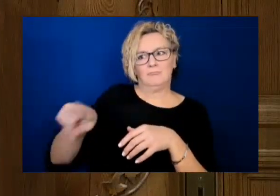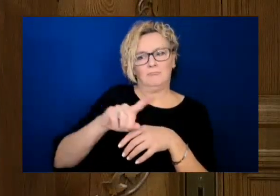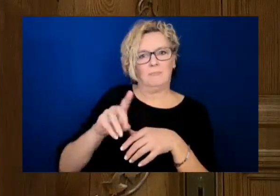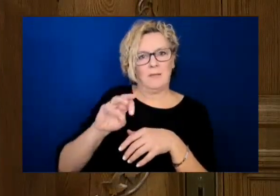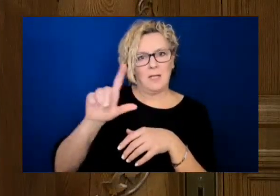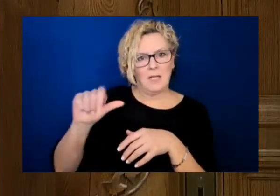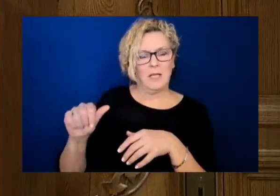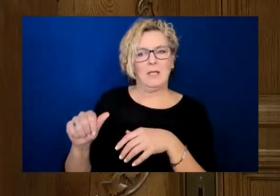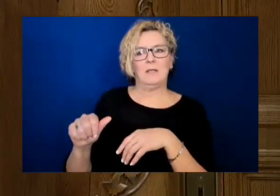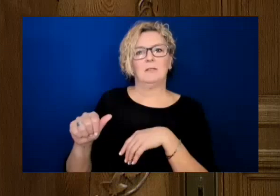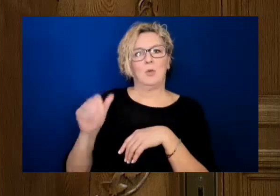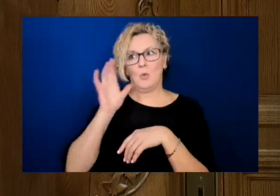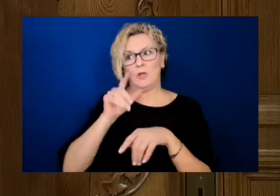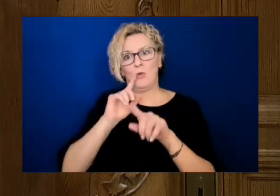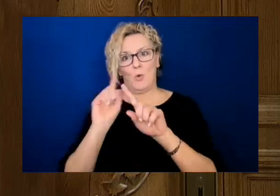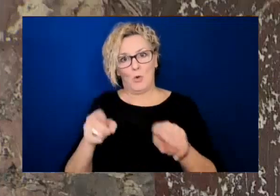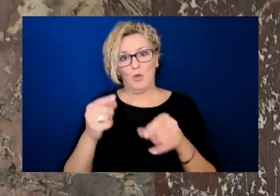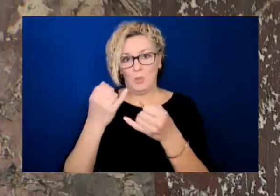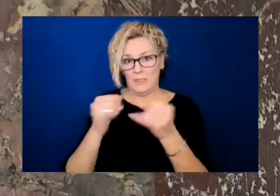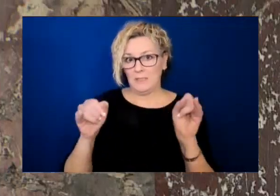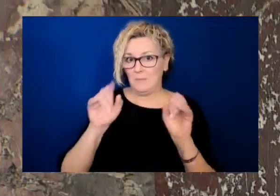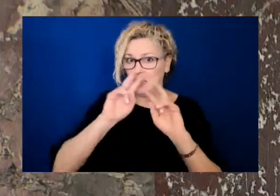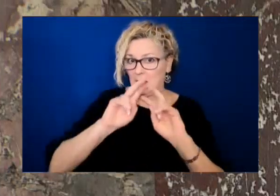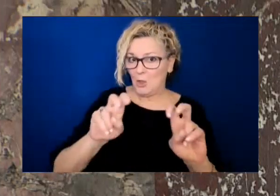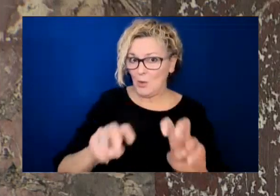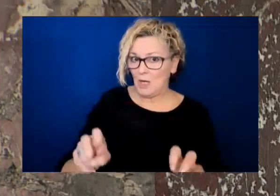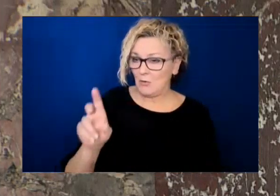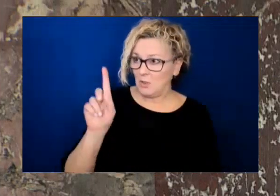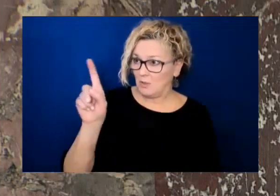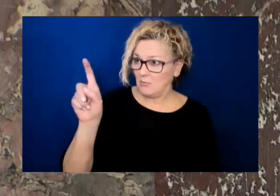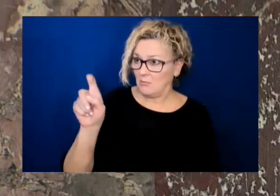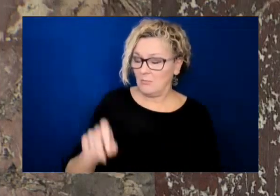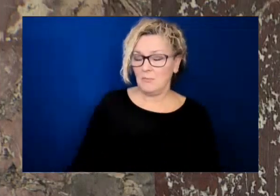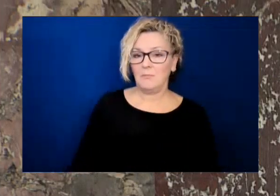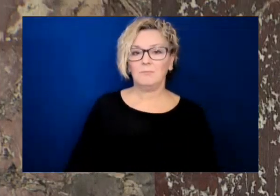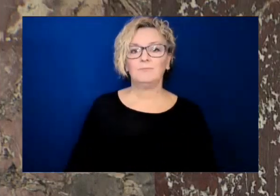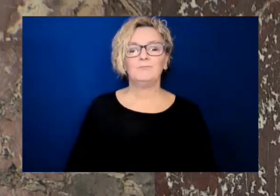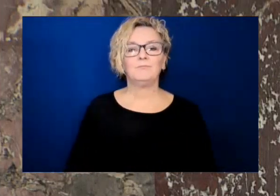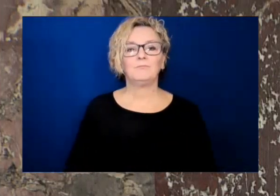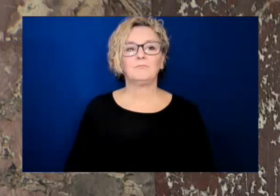Premier. Thank you, Honourable Chair. I